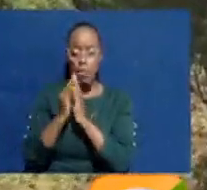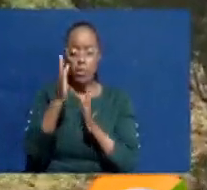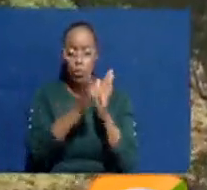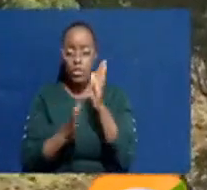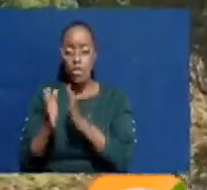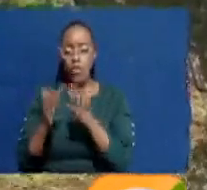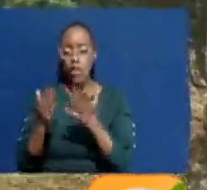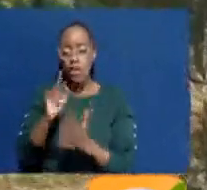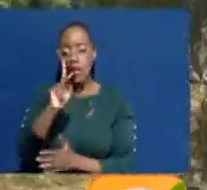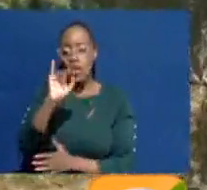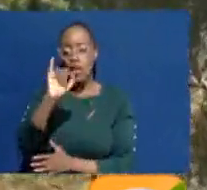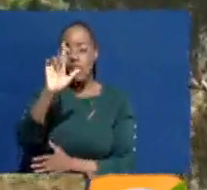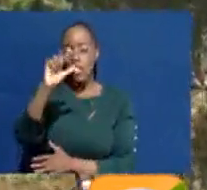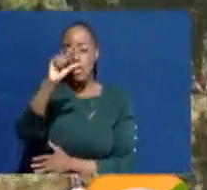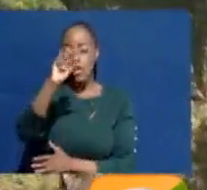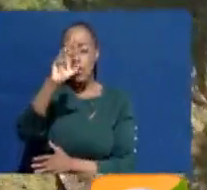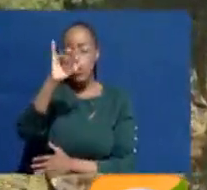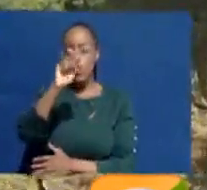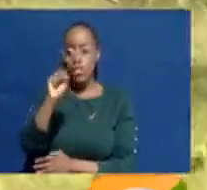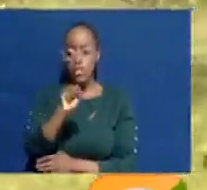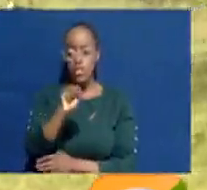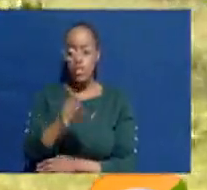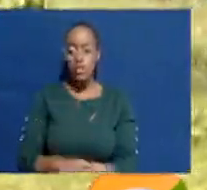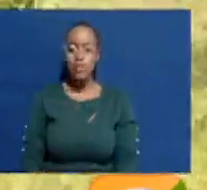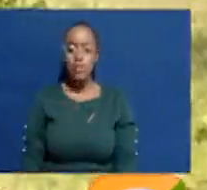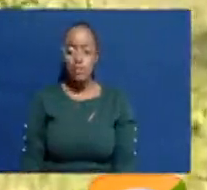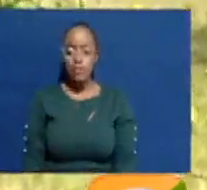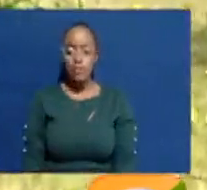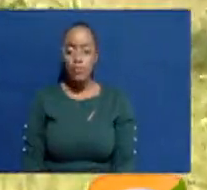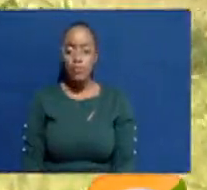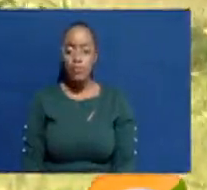organized in Kilgoris. Victoria Rubadiri, Citizen TV.